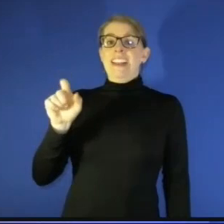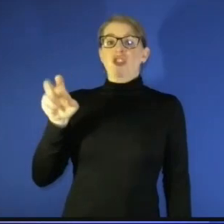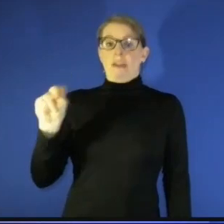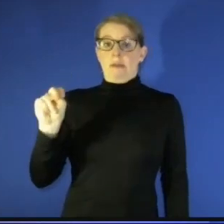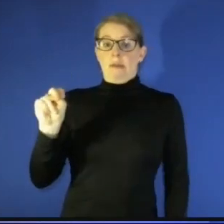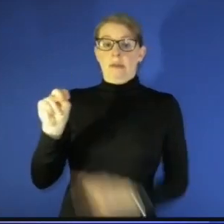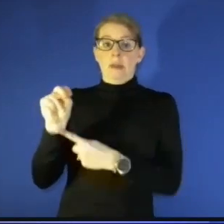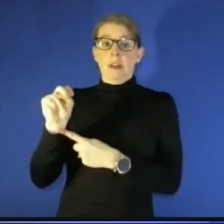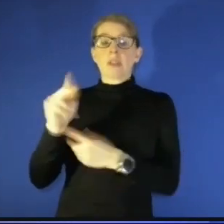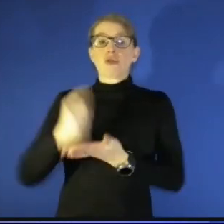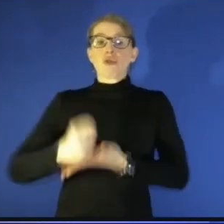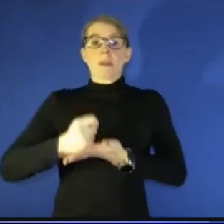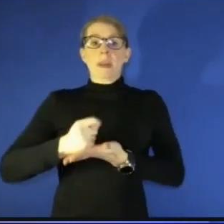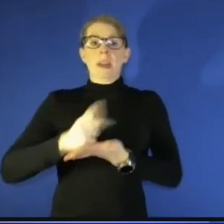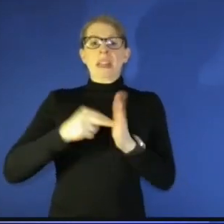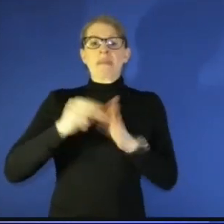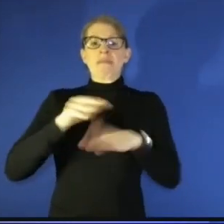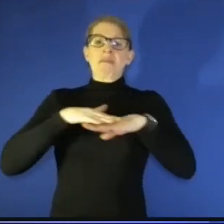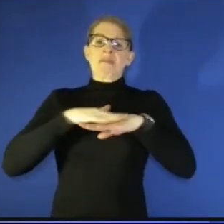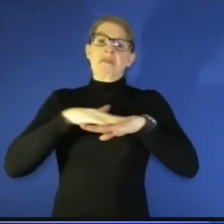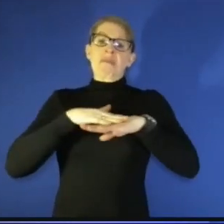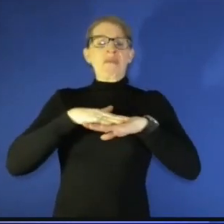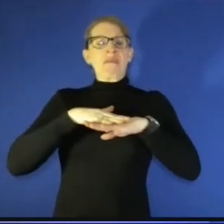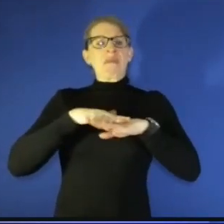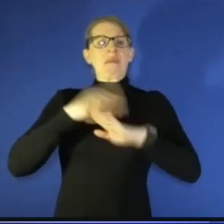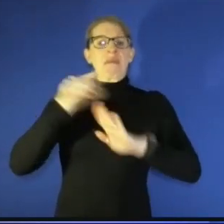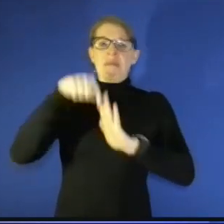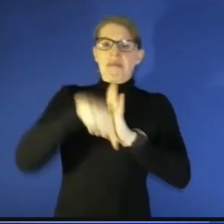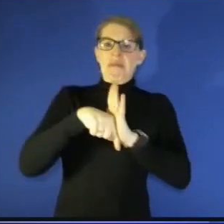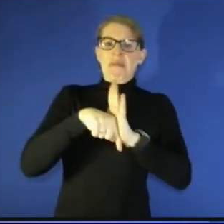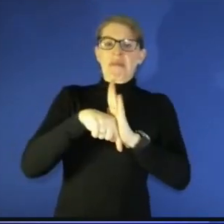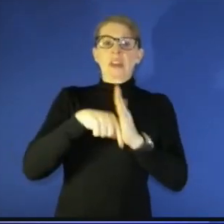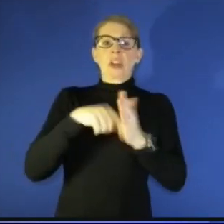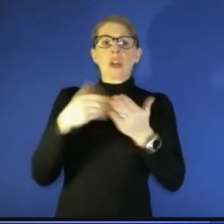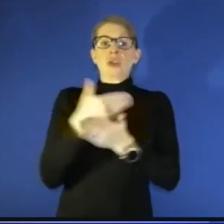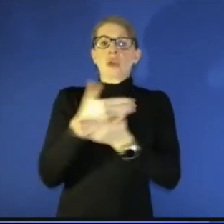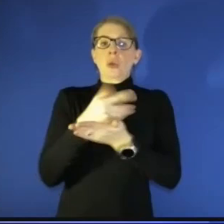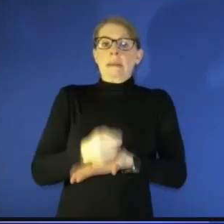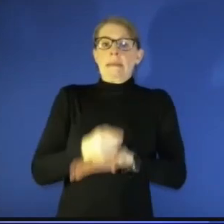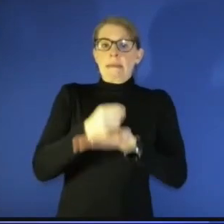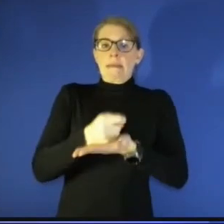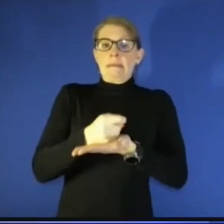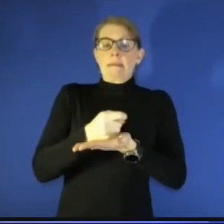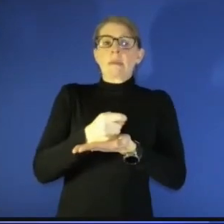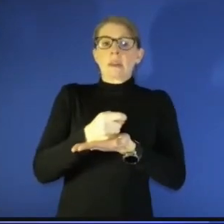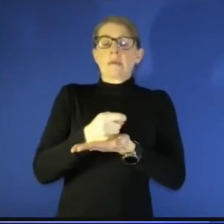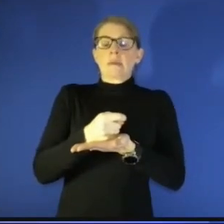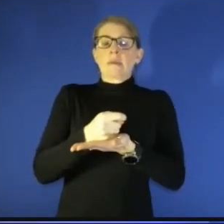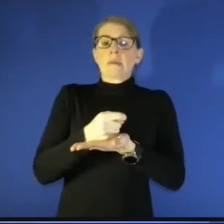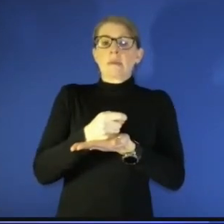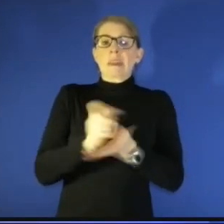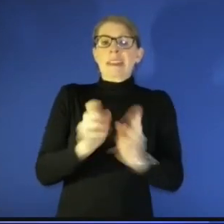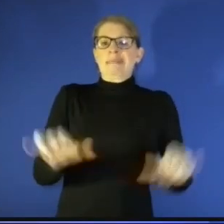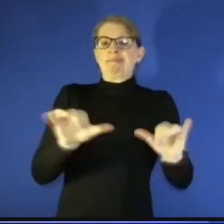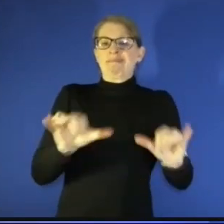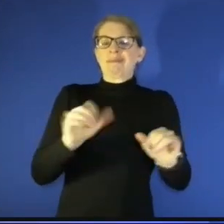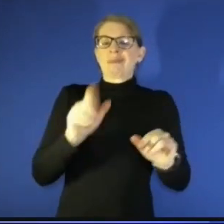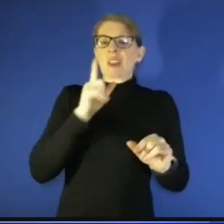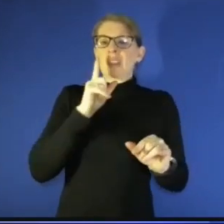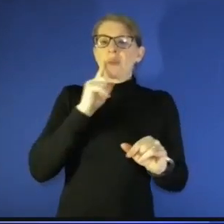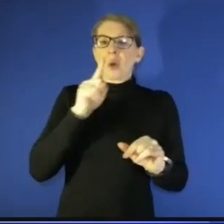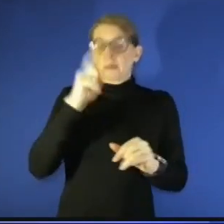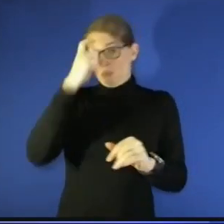It's minimally invasive. Likely to be the new standard of care when it comes to certain type of brain bleeds, and certainly in